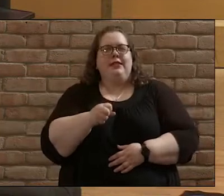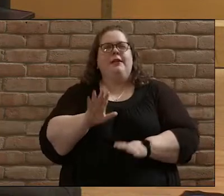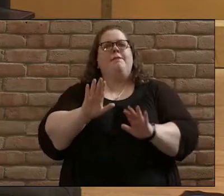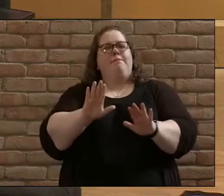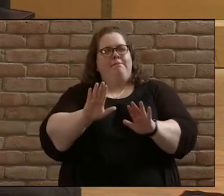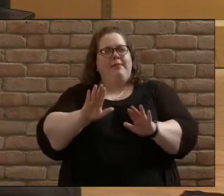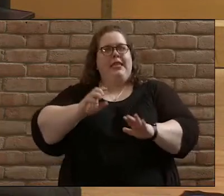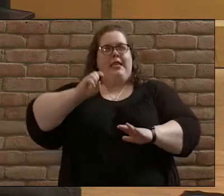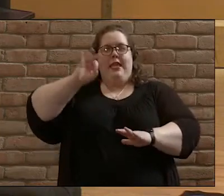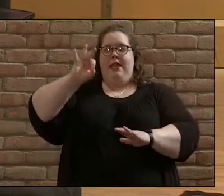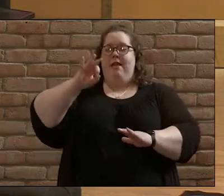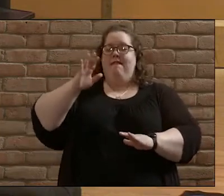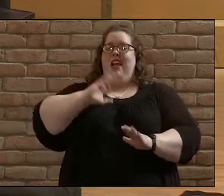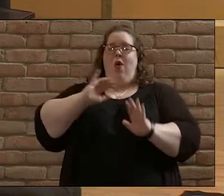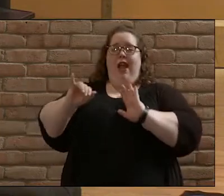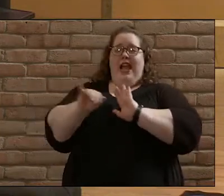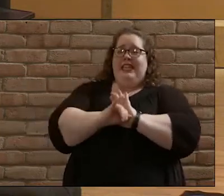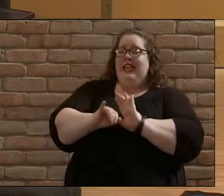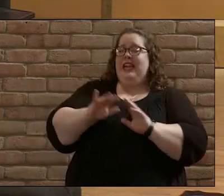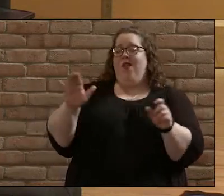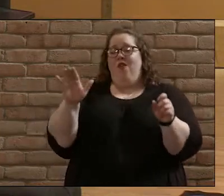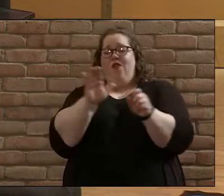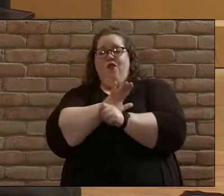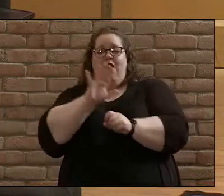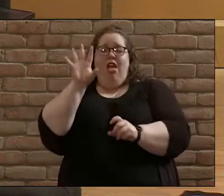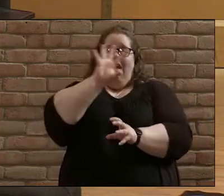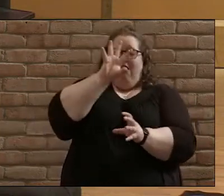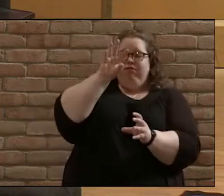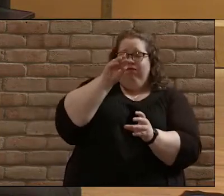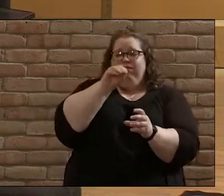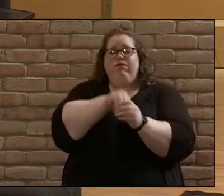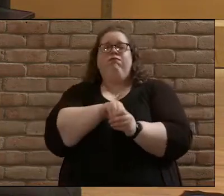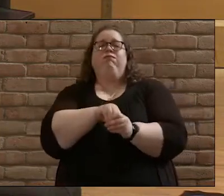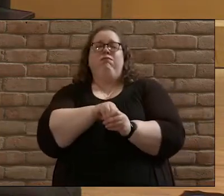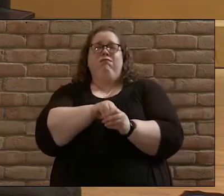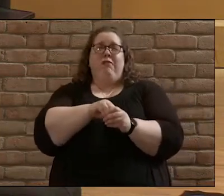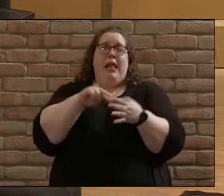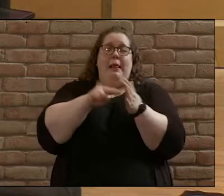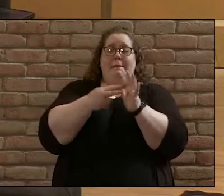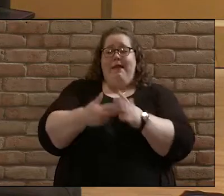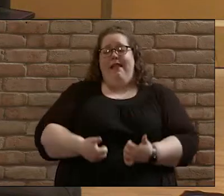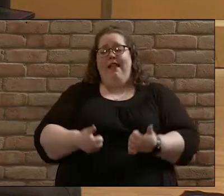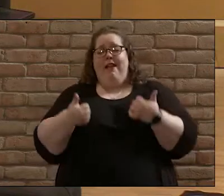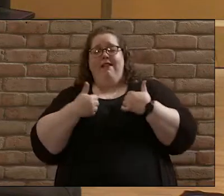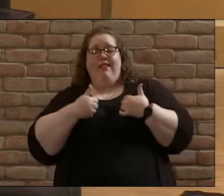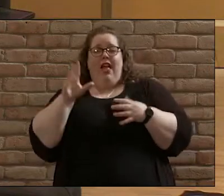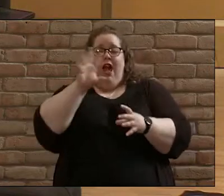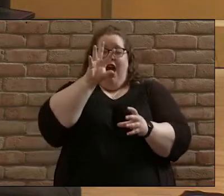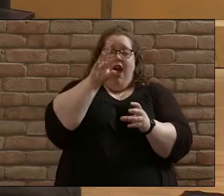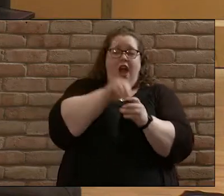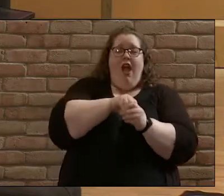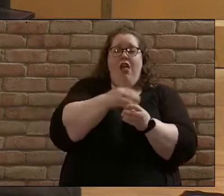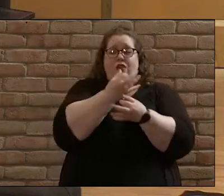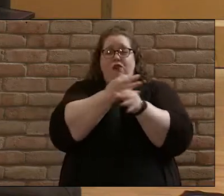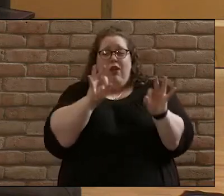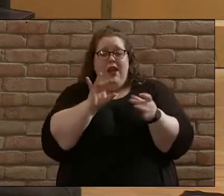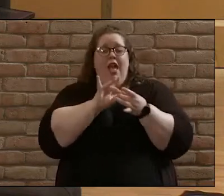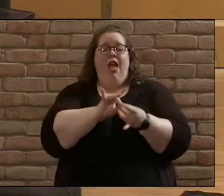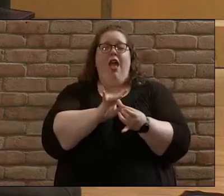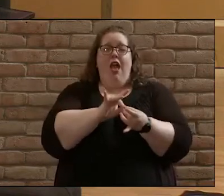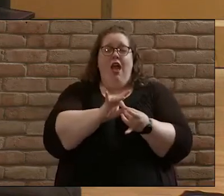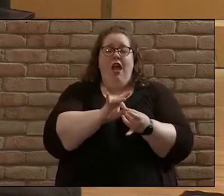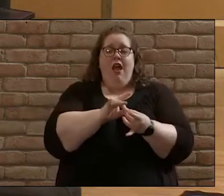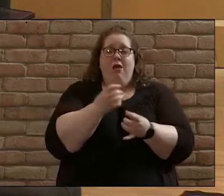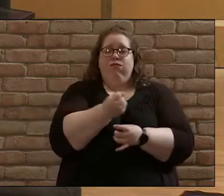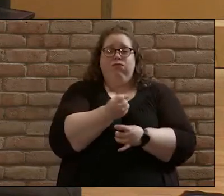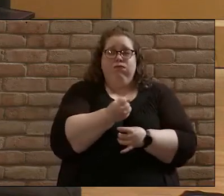our entire identity, if we put all of our meaning in life into this idea of freedom, even the freedom that we have